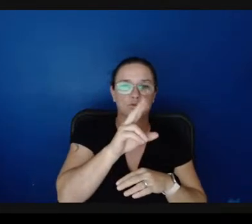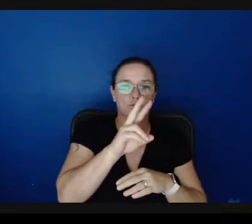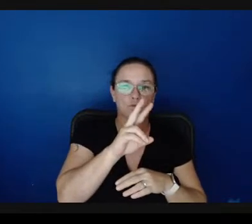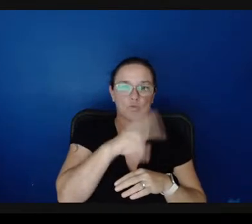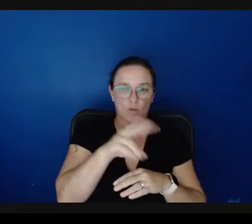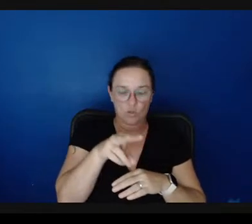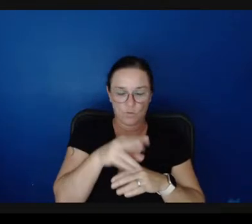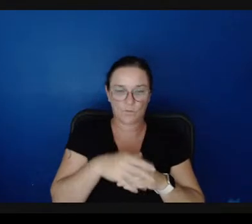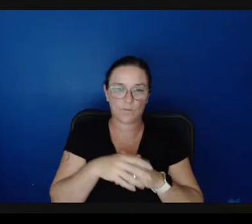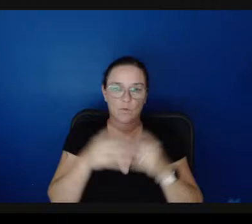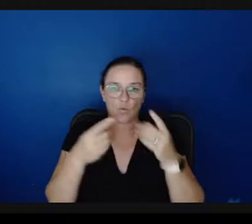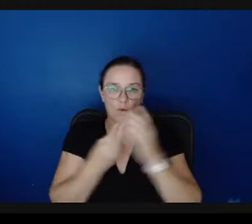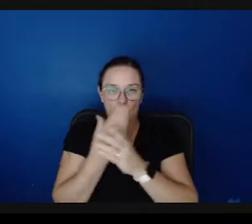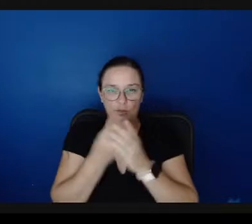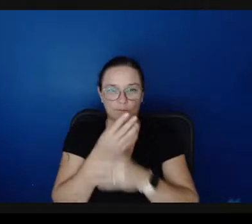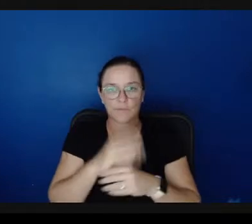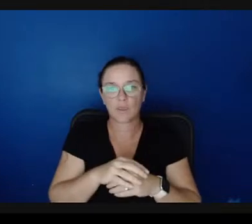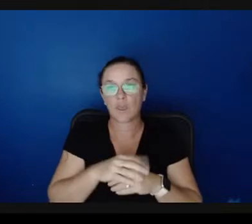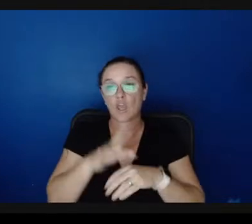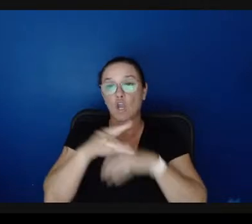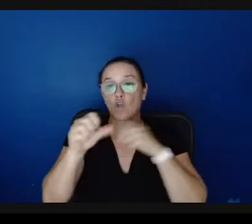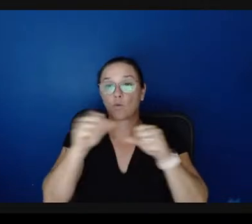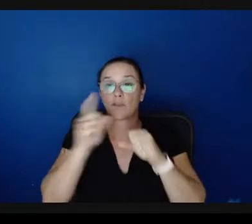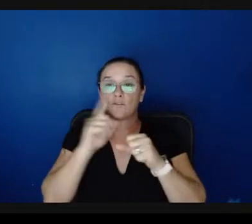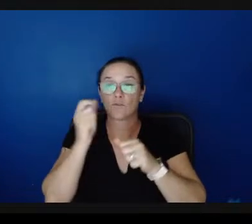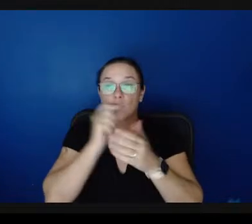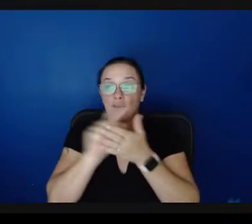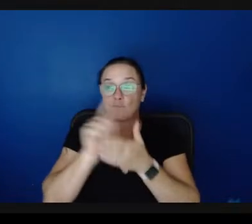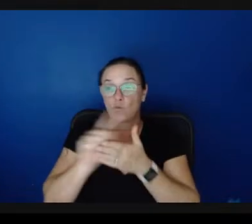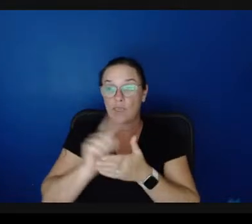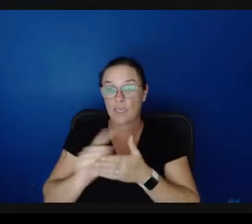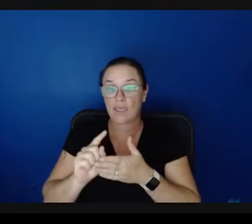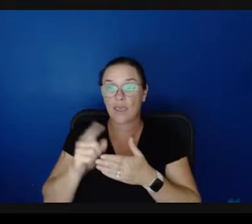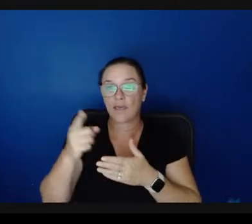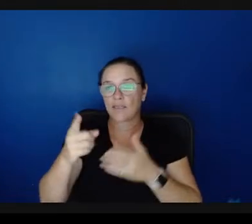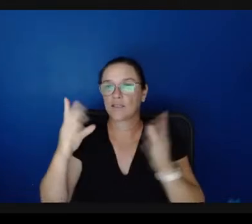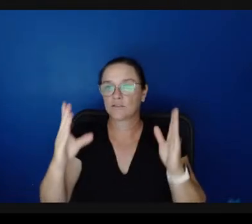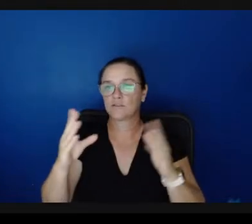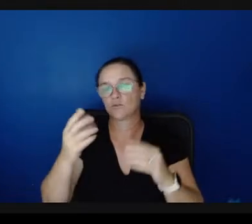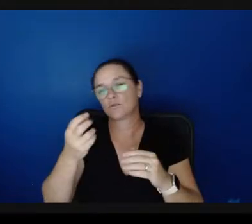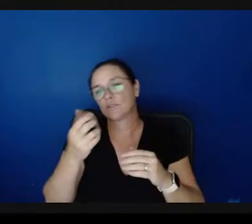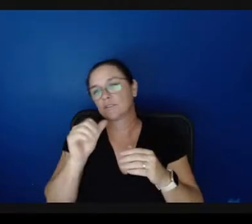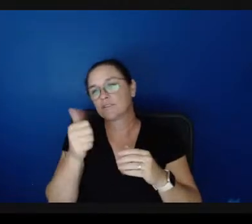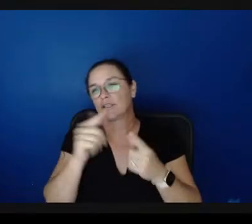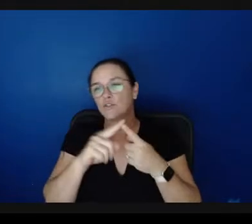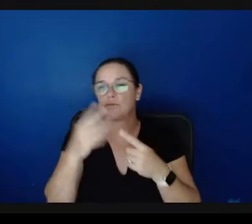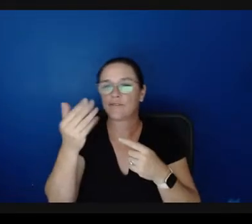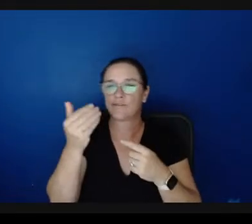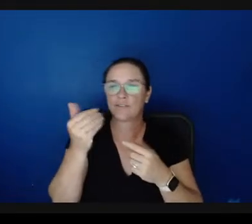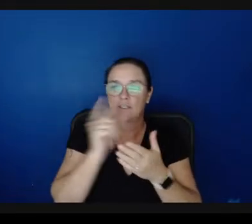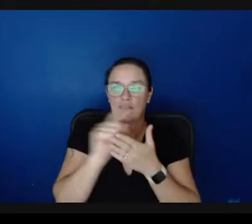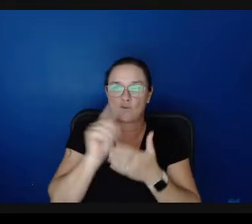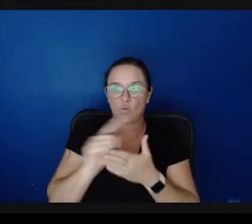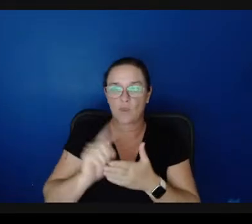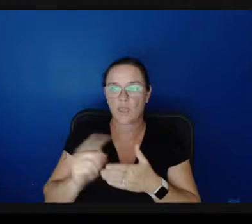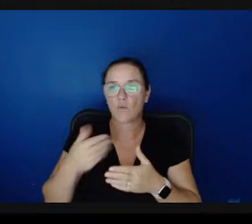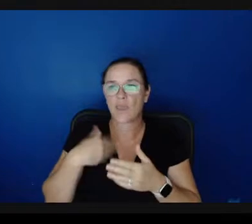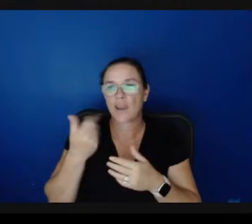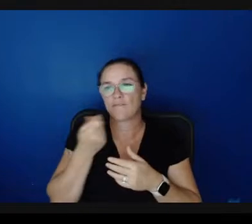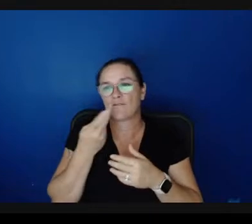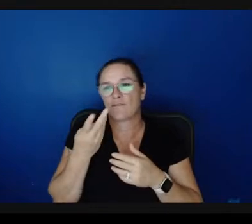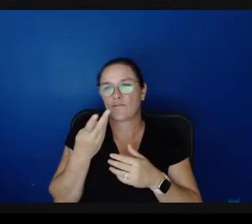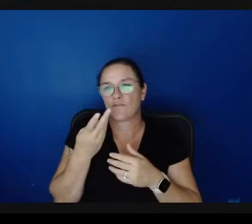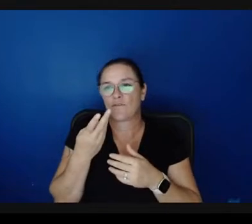week. You can see here we're still in this range of between 10 and 15 earthquakes per week. We had a couple of higher